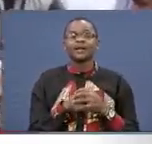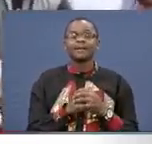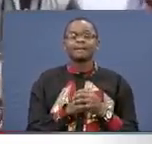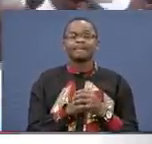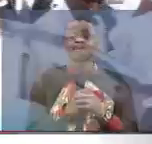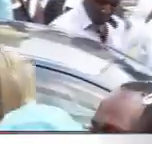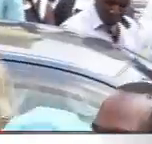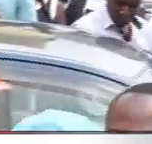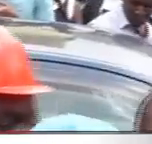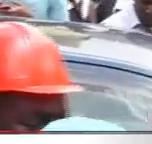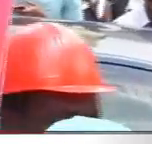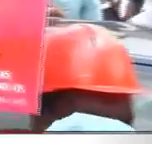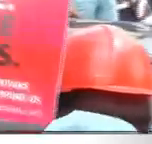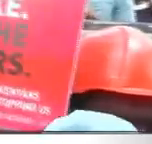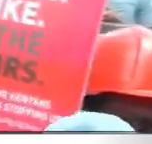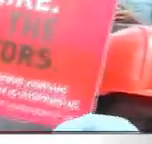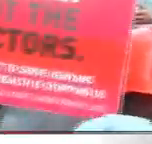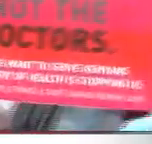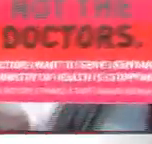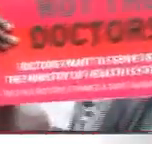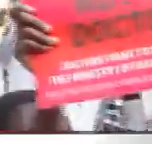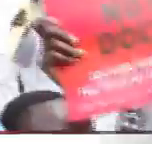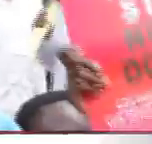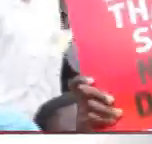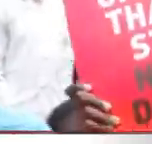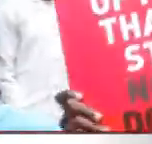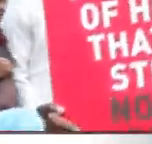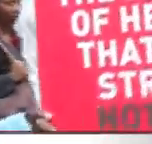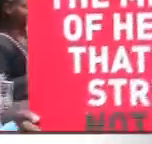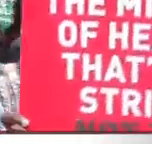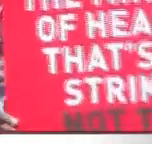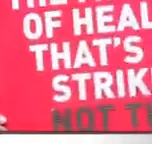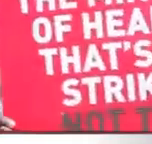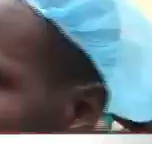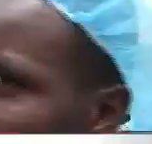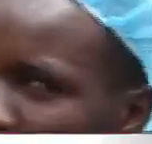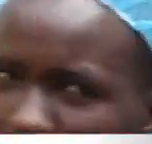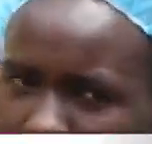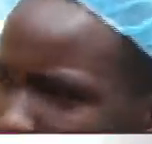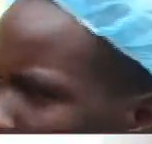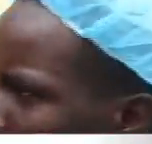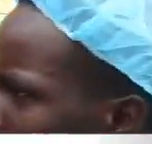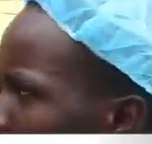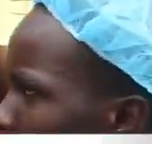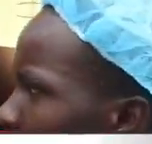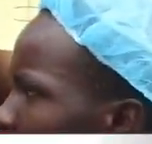After it has been unanimously agreed.